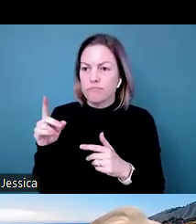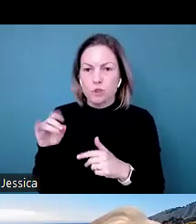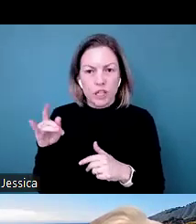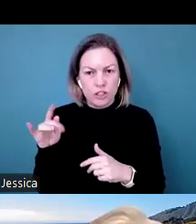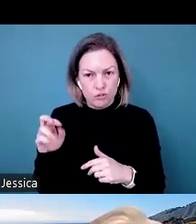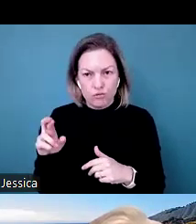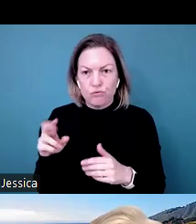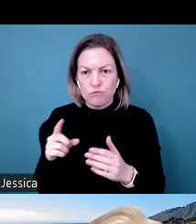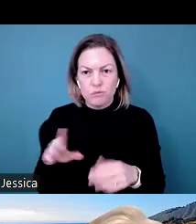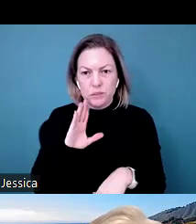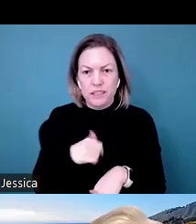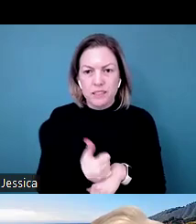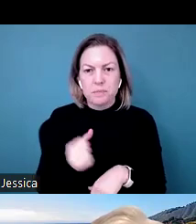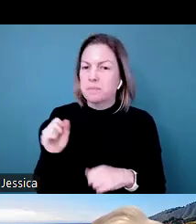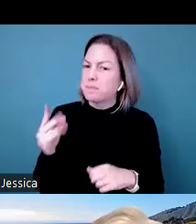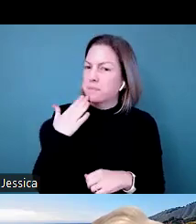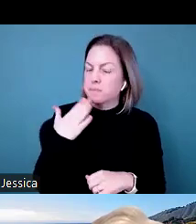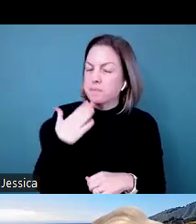Barbara. Sure, no problem.